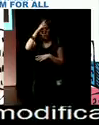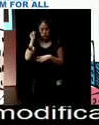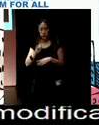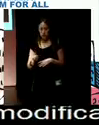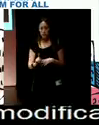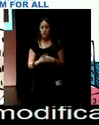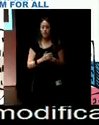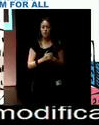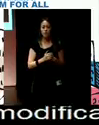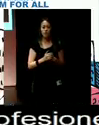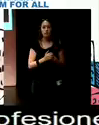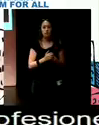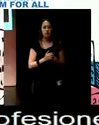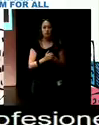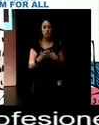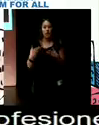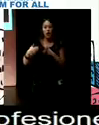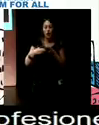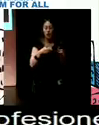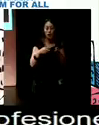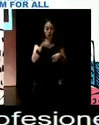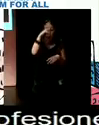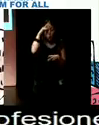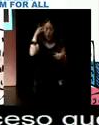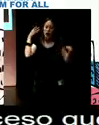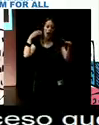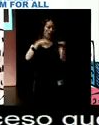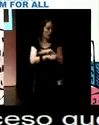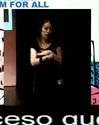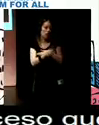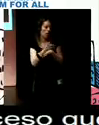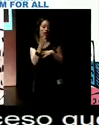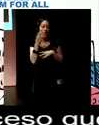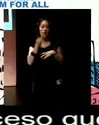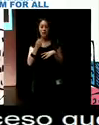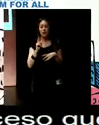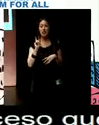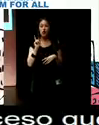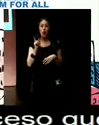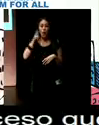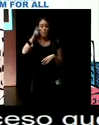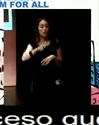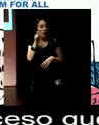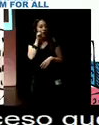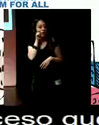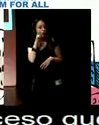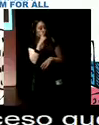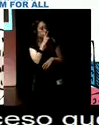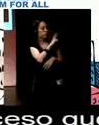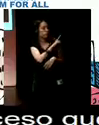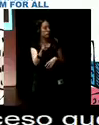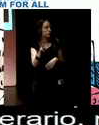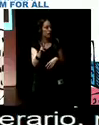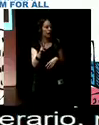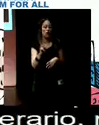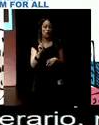trades. Access that must be offered during an itinerary must not be limited to the visitor in terms